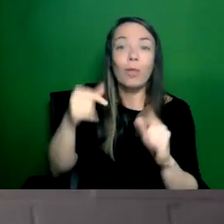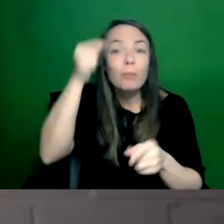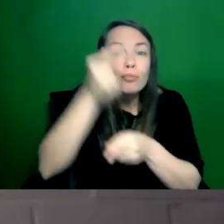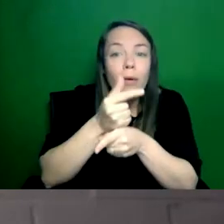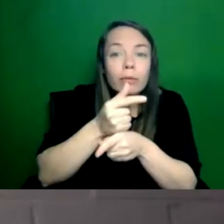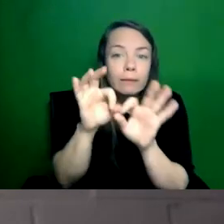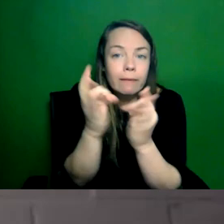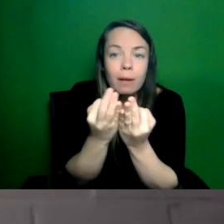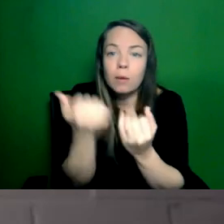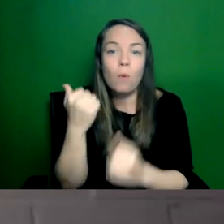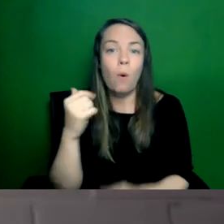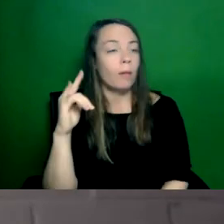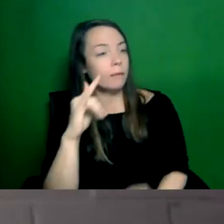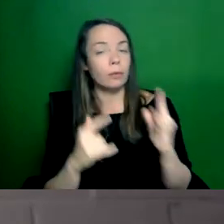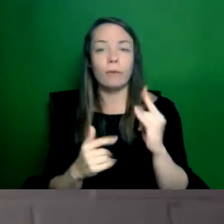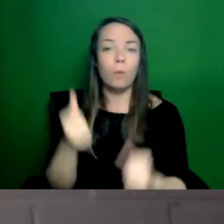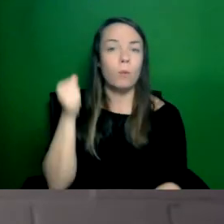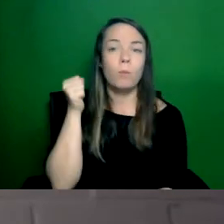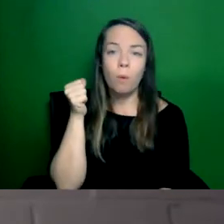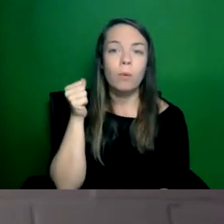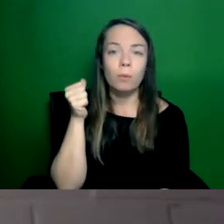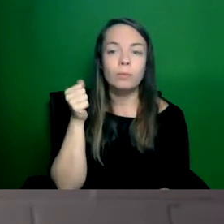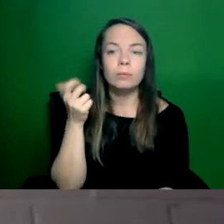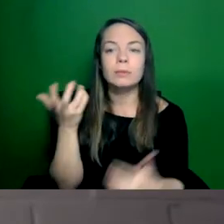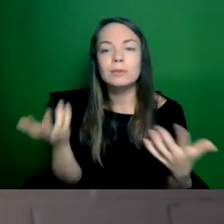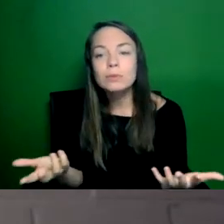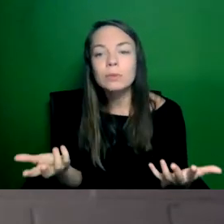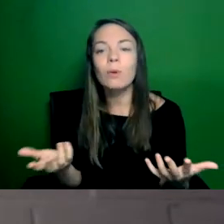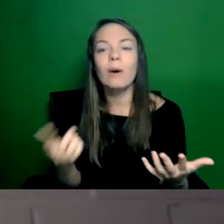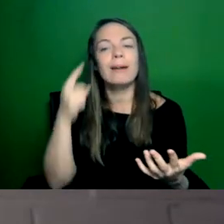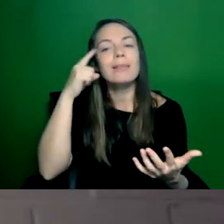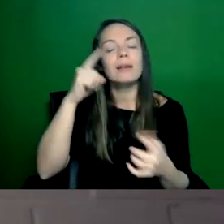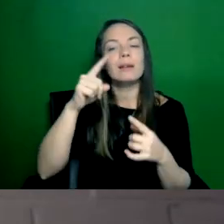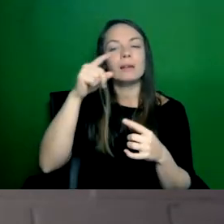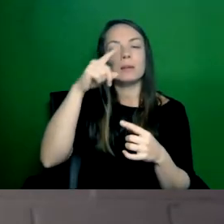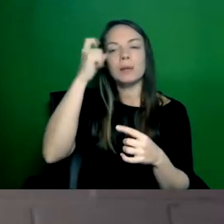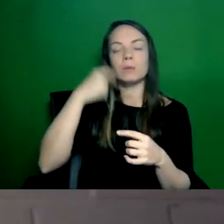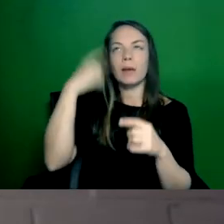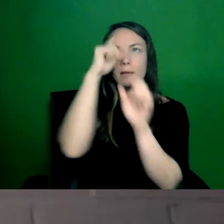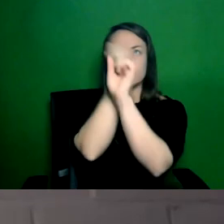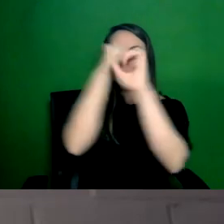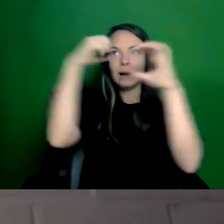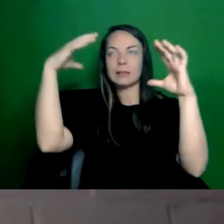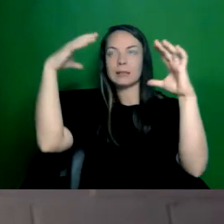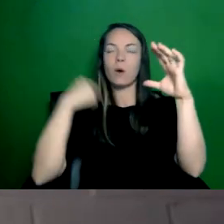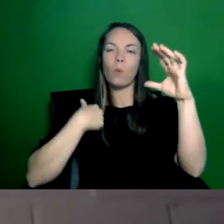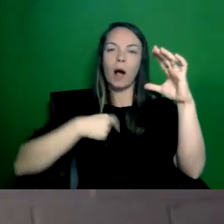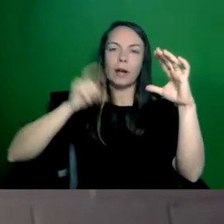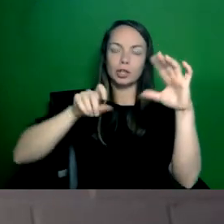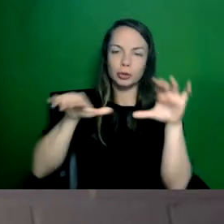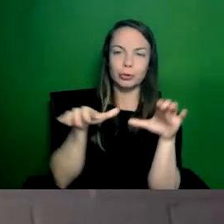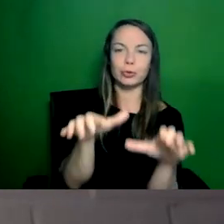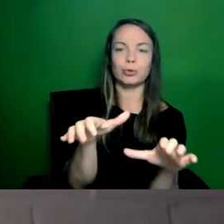but I think because we have all these ideas around what that's supposed to look like and equating it